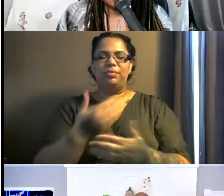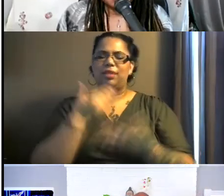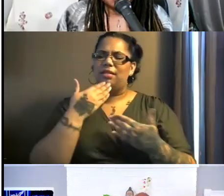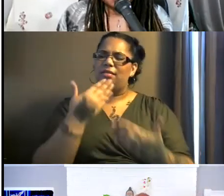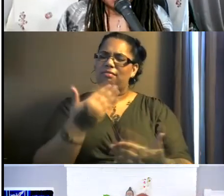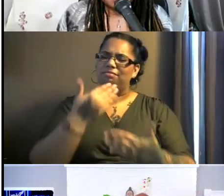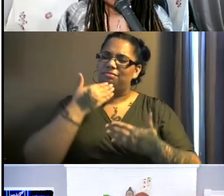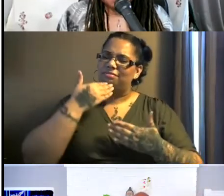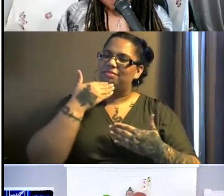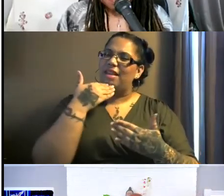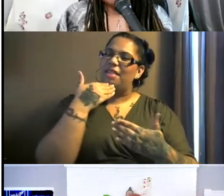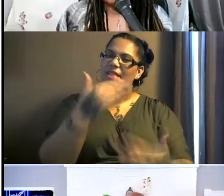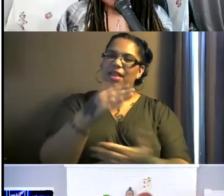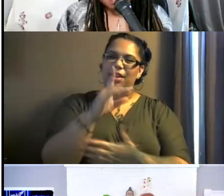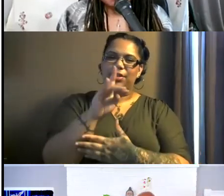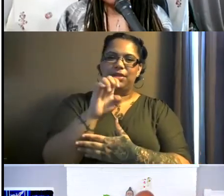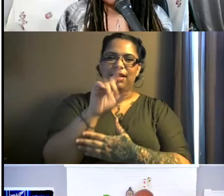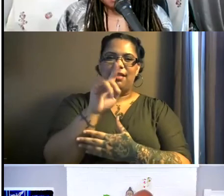very, very much, Deletta.